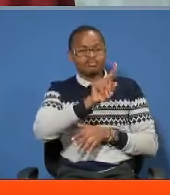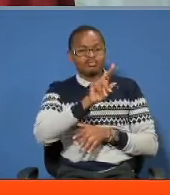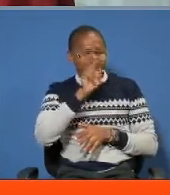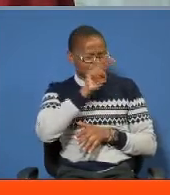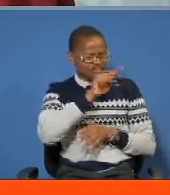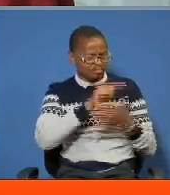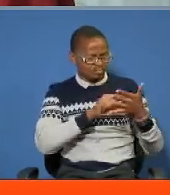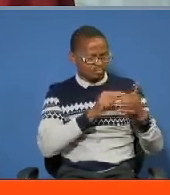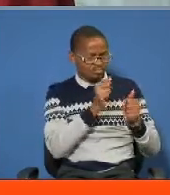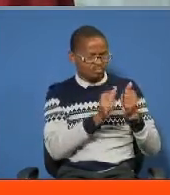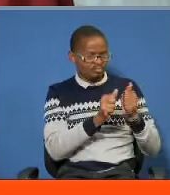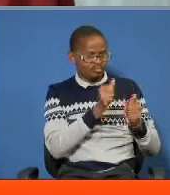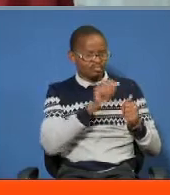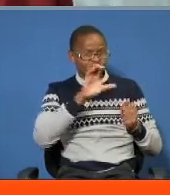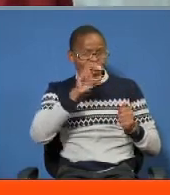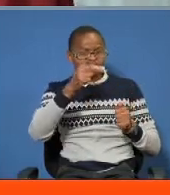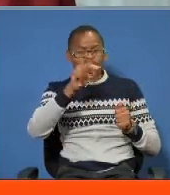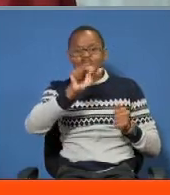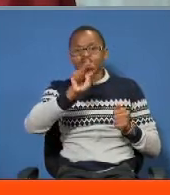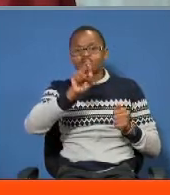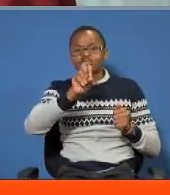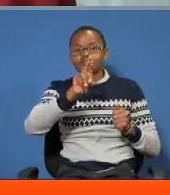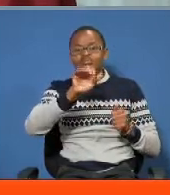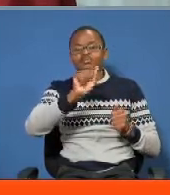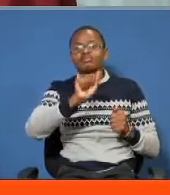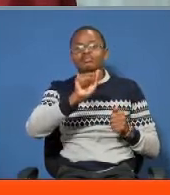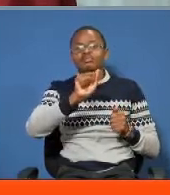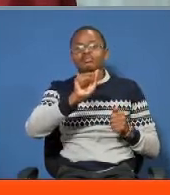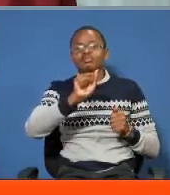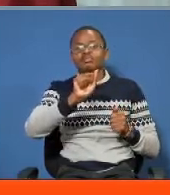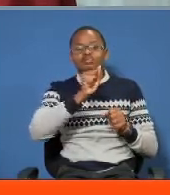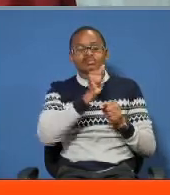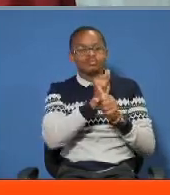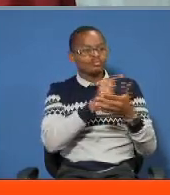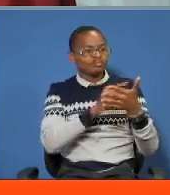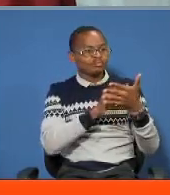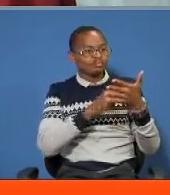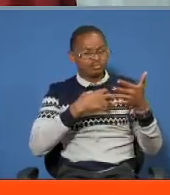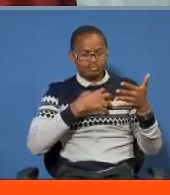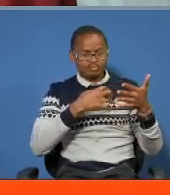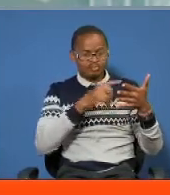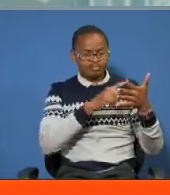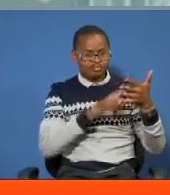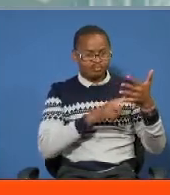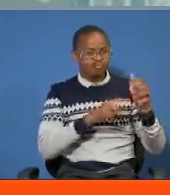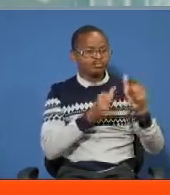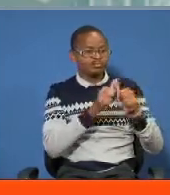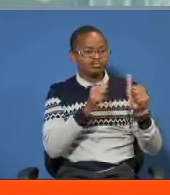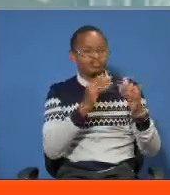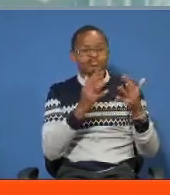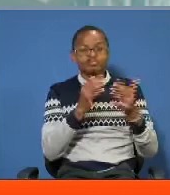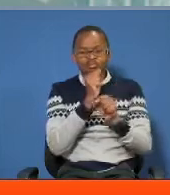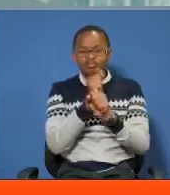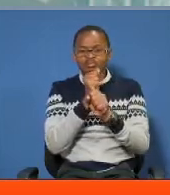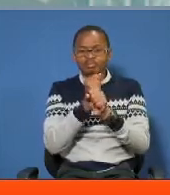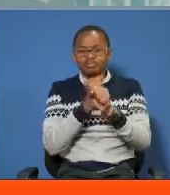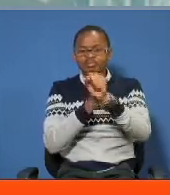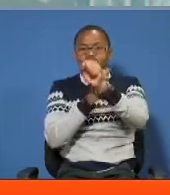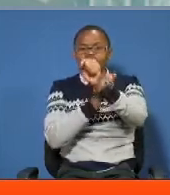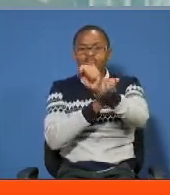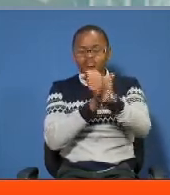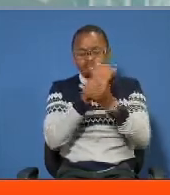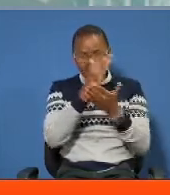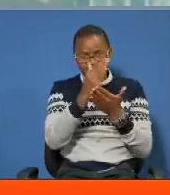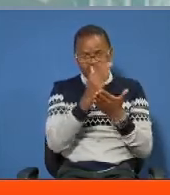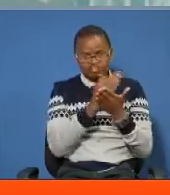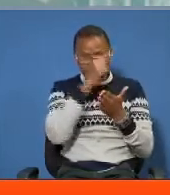Kenyatta University, look at the way Chandaria operates, an incubation center. I'm like, okay, what's your reach? You have so much reach. And how can we support you? You